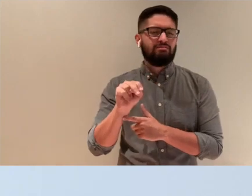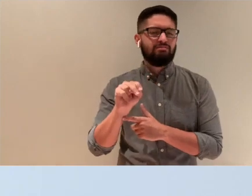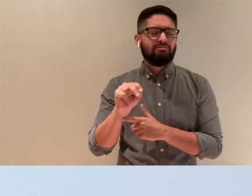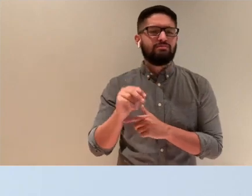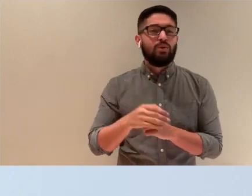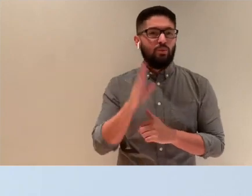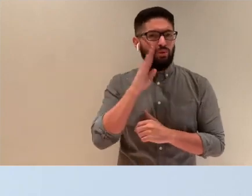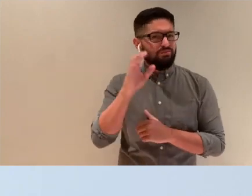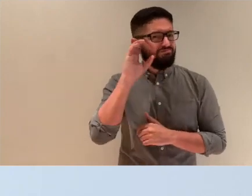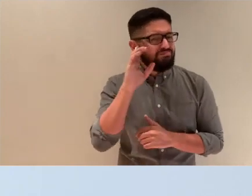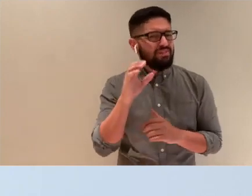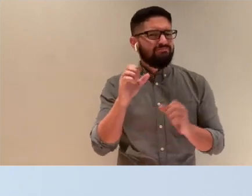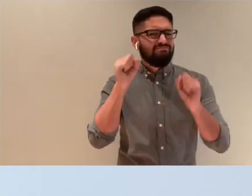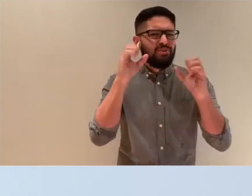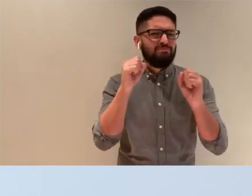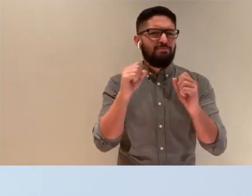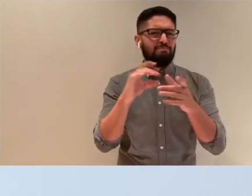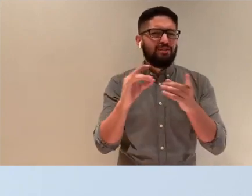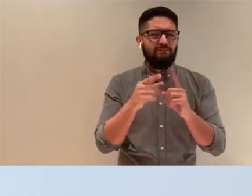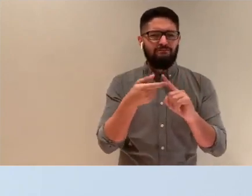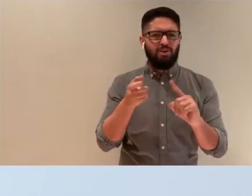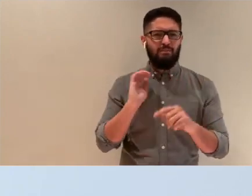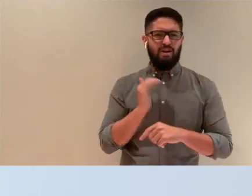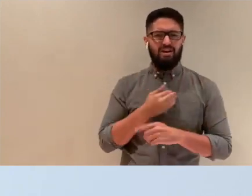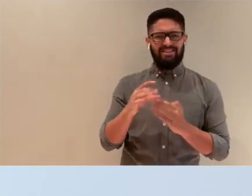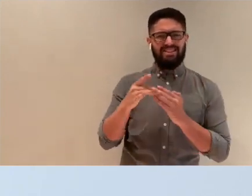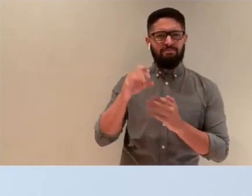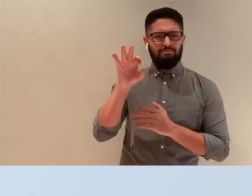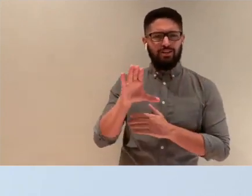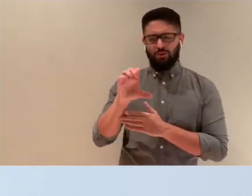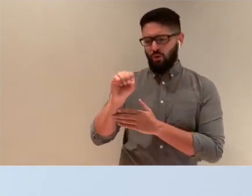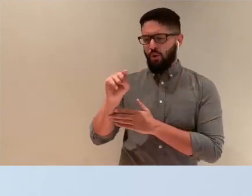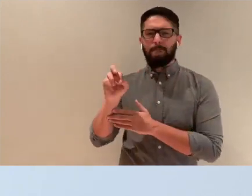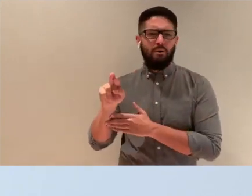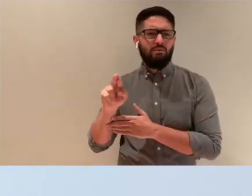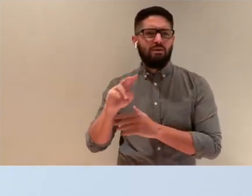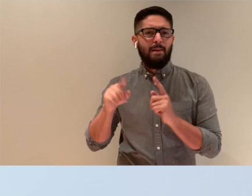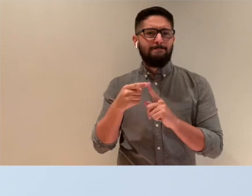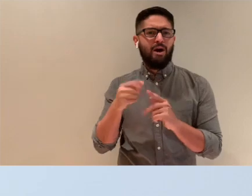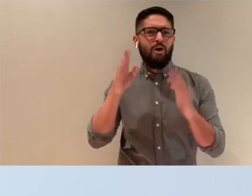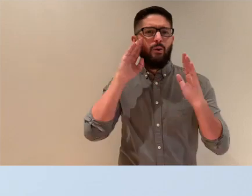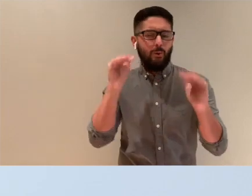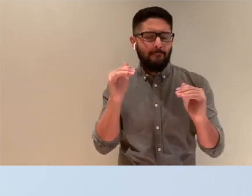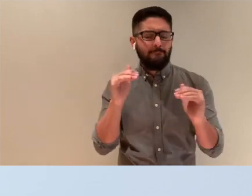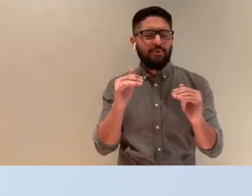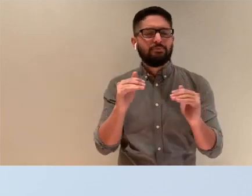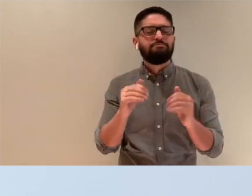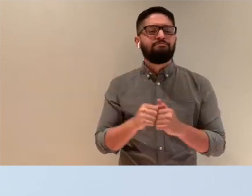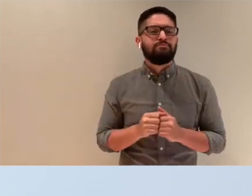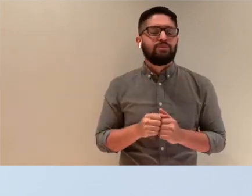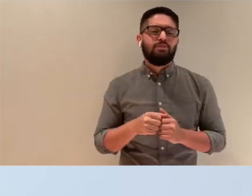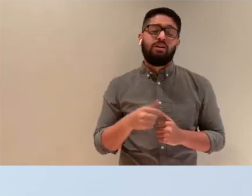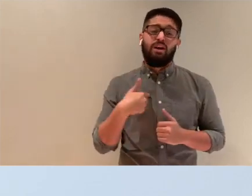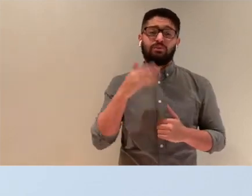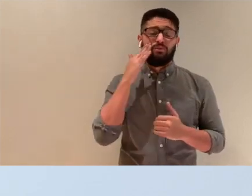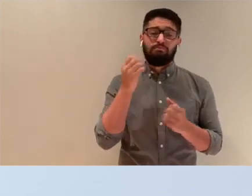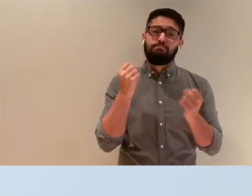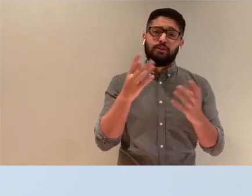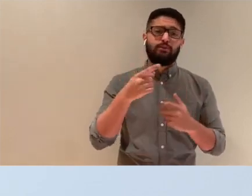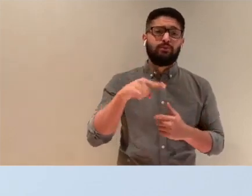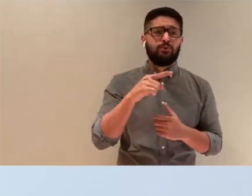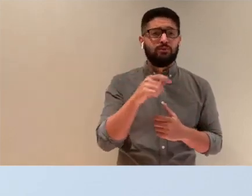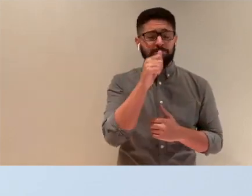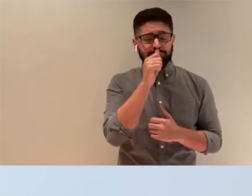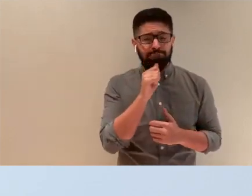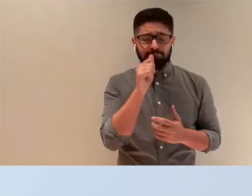hear an incredible message from our lead pastor, Pastor Omar, about hope. And so with that being said, I know many of you are